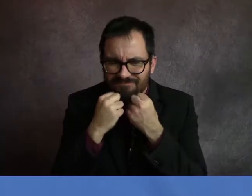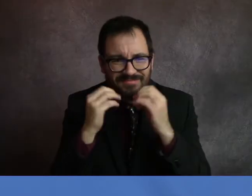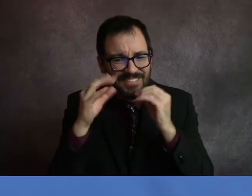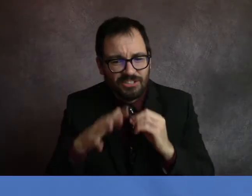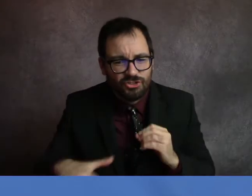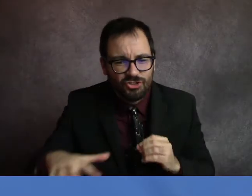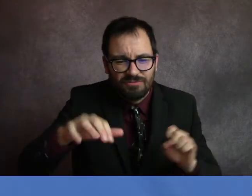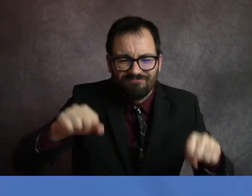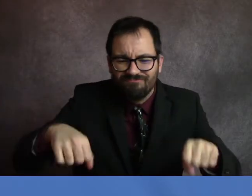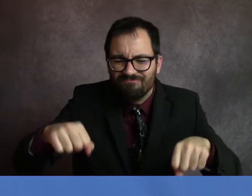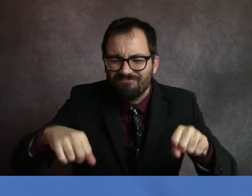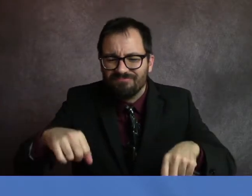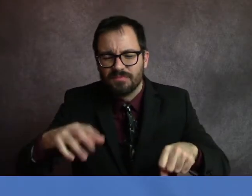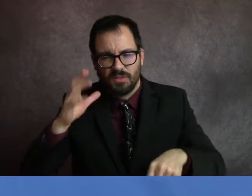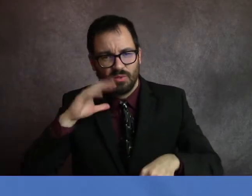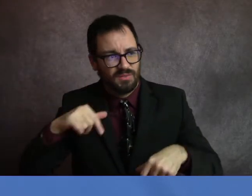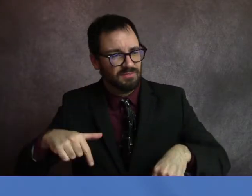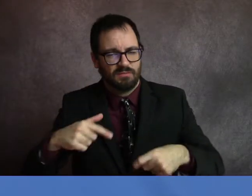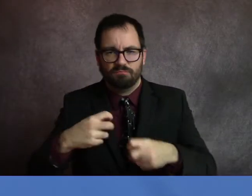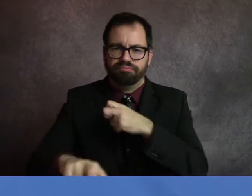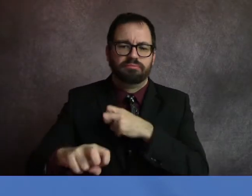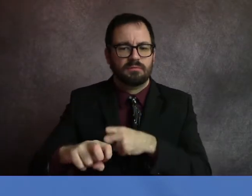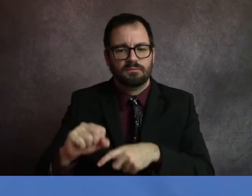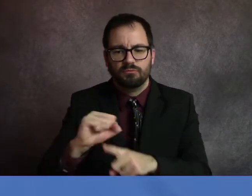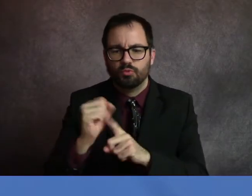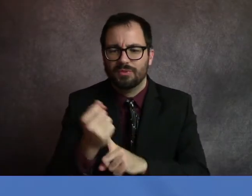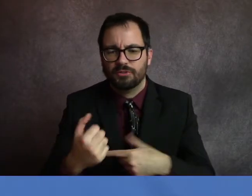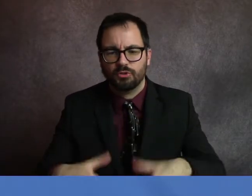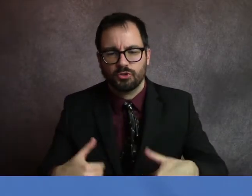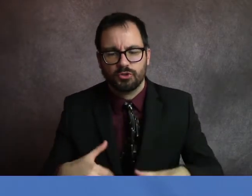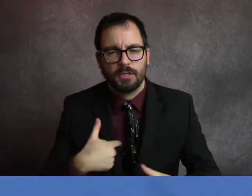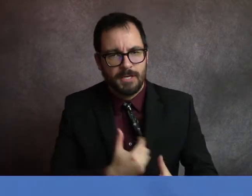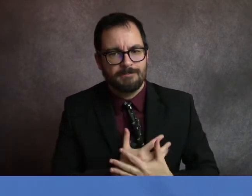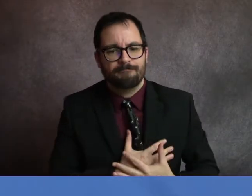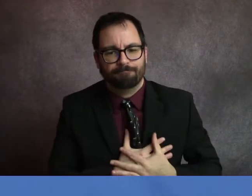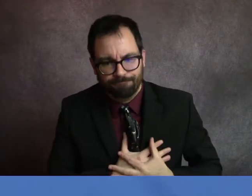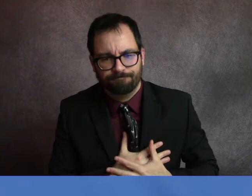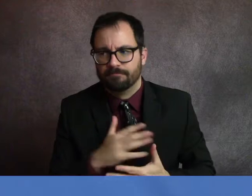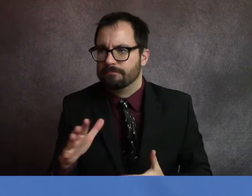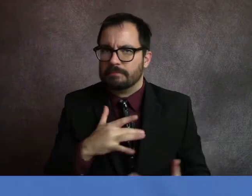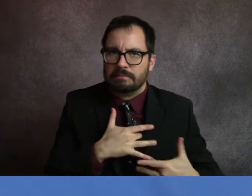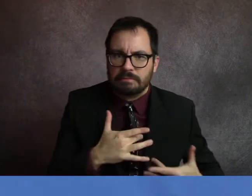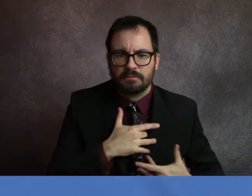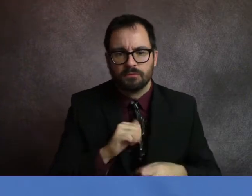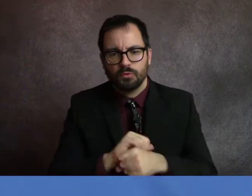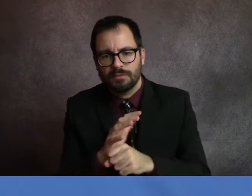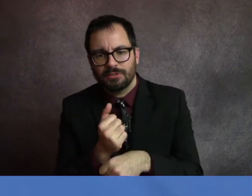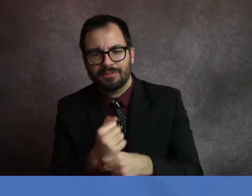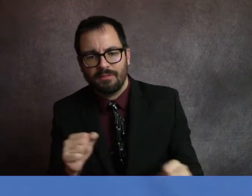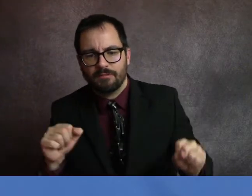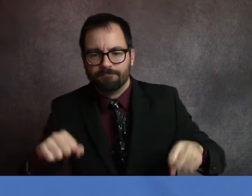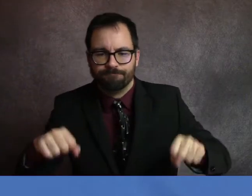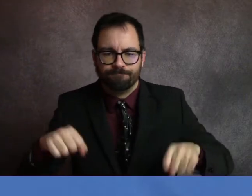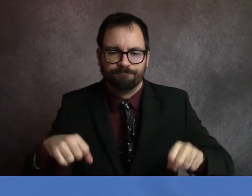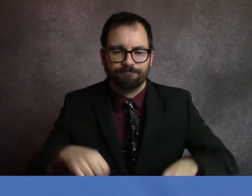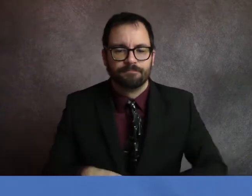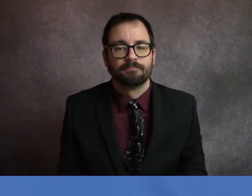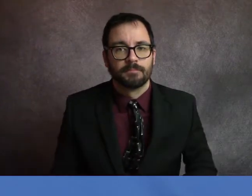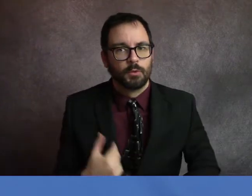am sympathetic to their concerns about COVID safety. They are all of our concerns, and we are responding to all of those